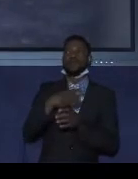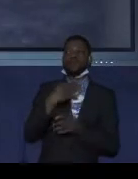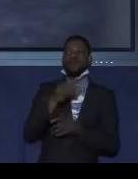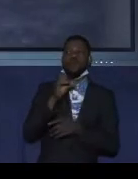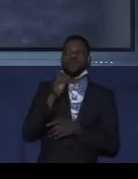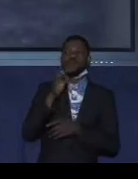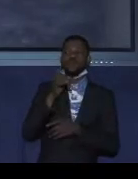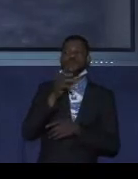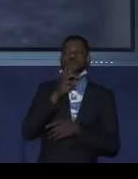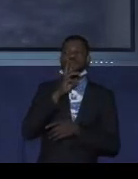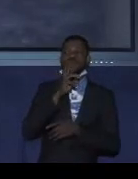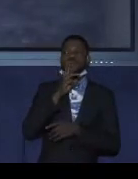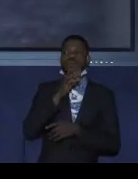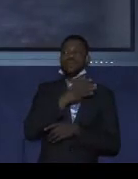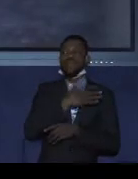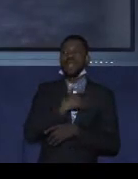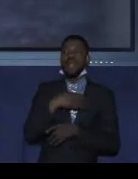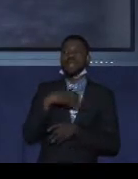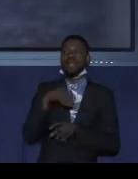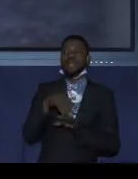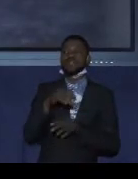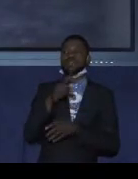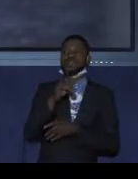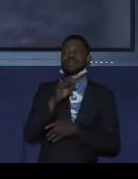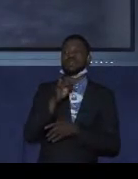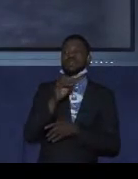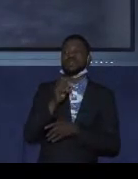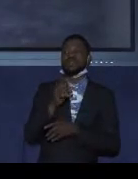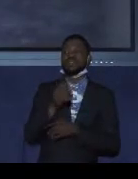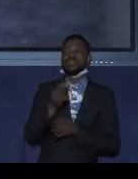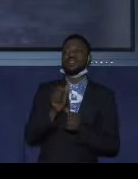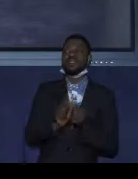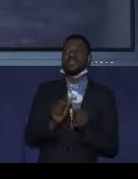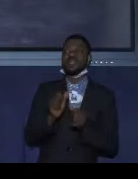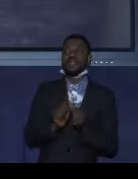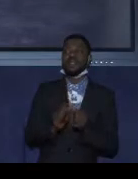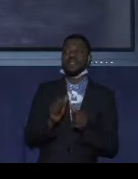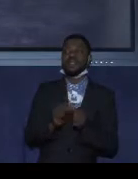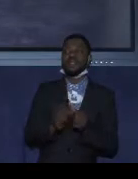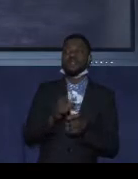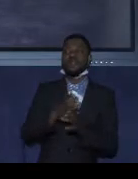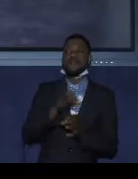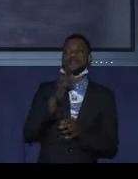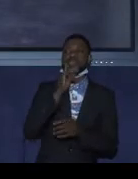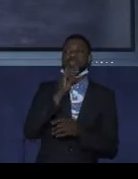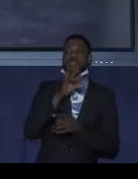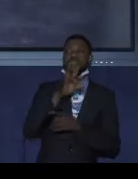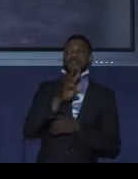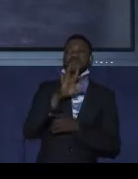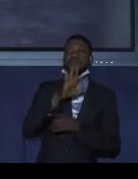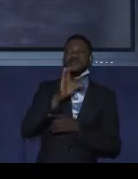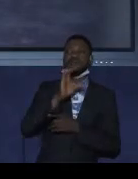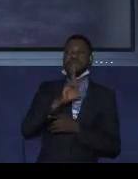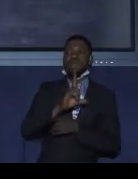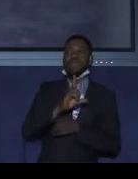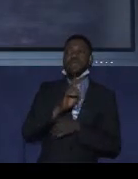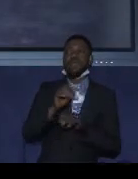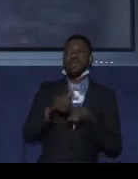4 bottles of soda at Z's birthday party, and each bottle that Umar drank is 75 cl, that is